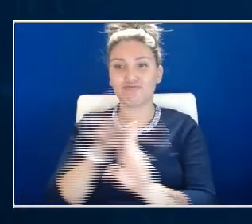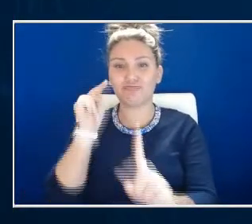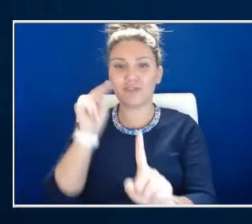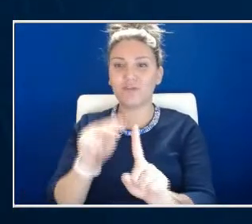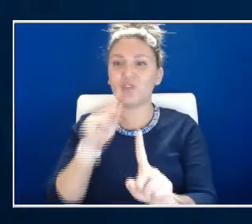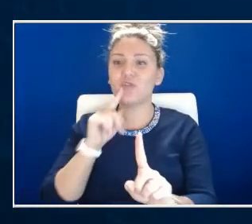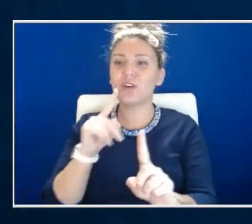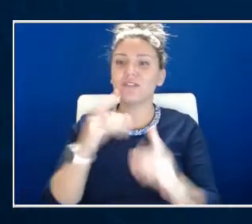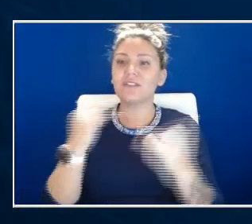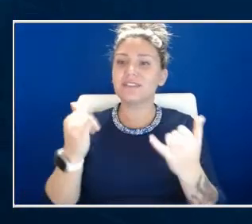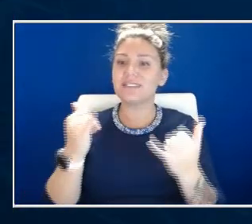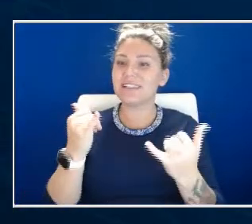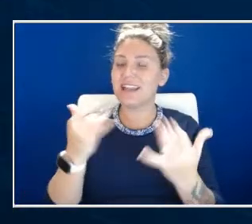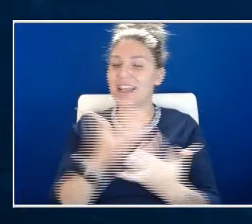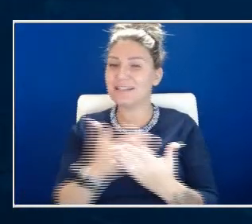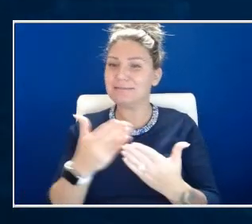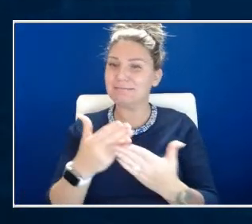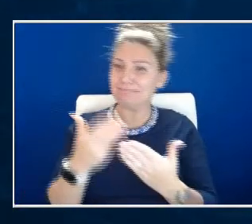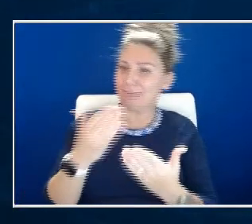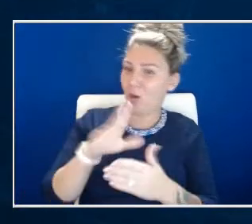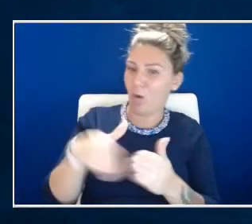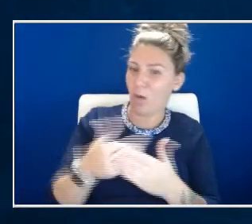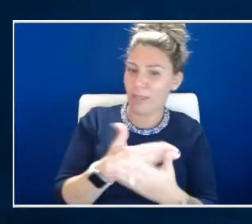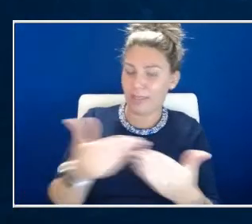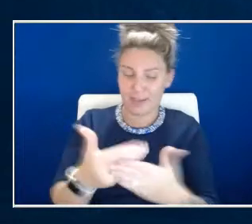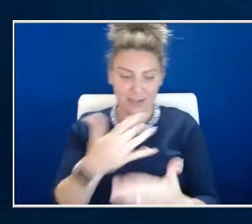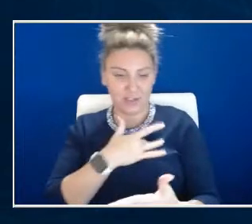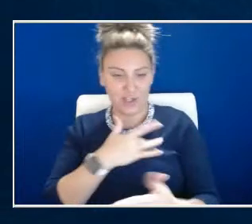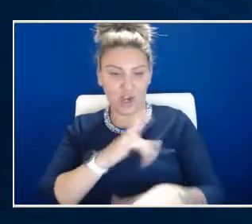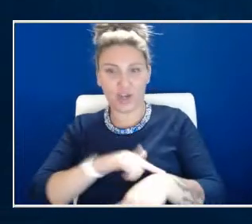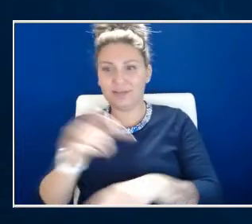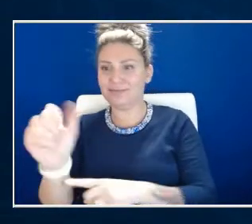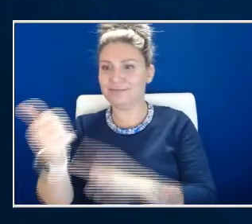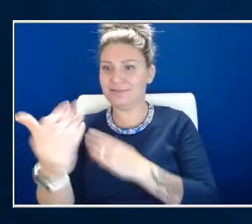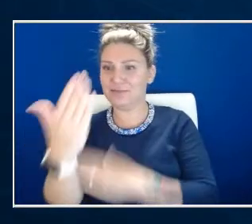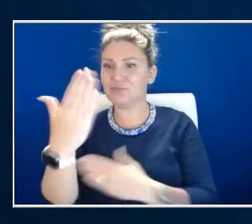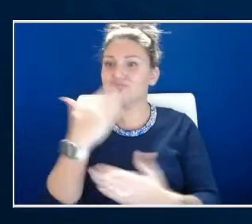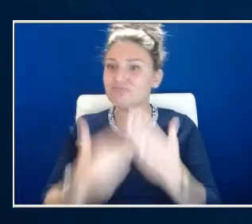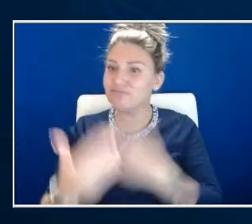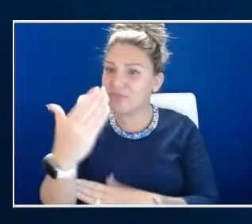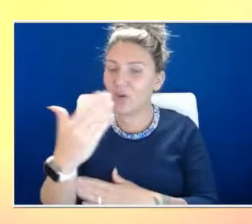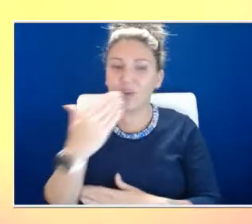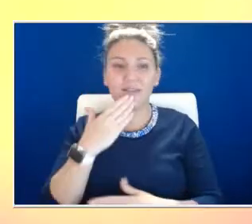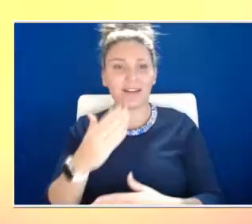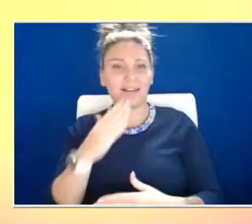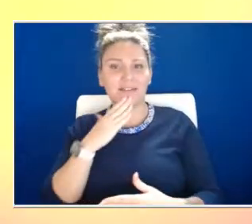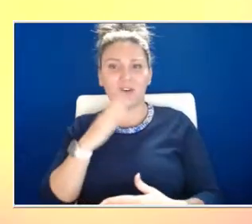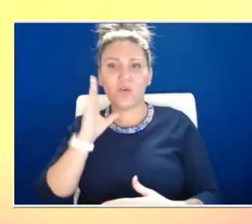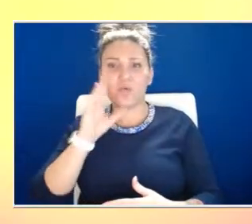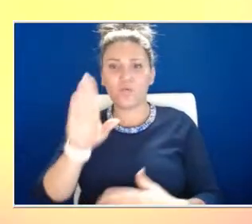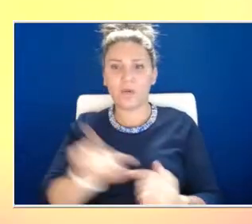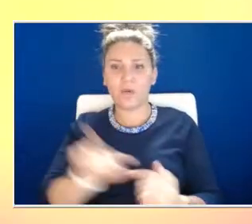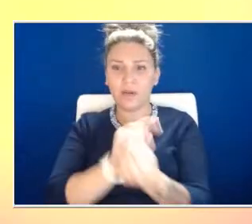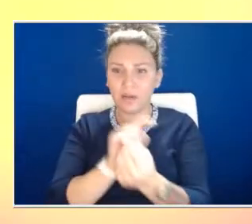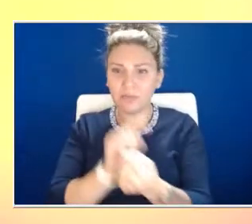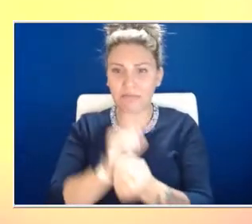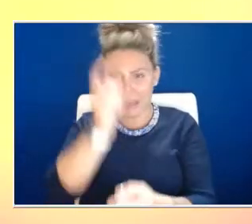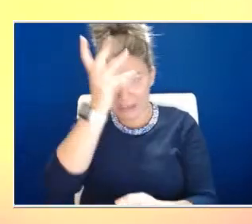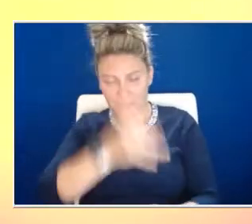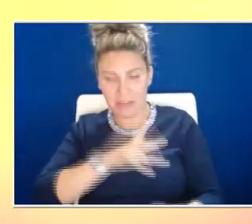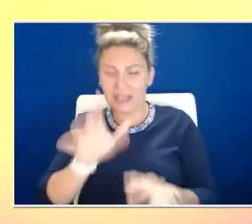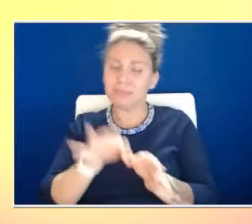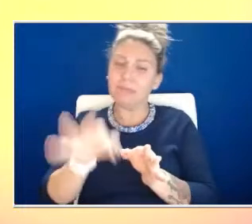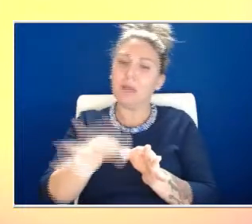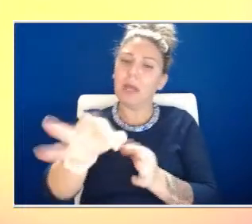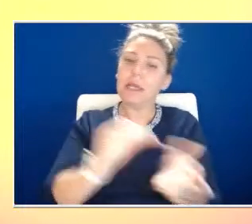All Things Heart, coming up at 10 a.m. Alexis, good morning to you. Good morning, Jess. You're about to meet a man who, like many of us, postponed a doctor's appointment or